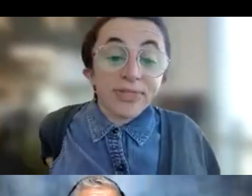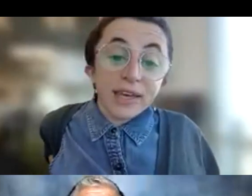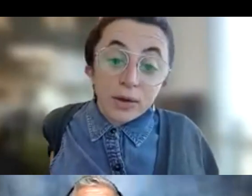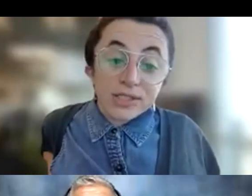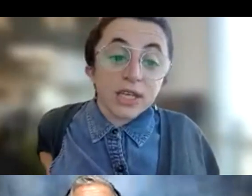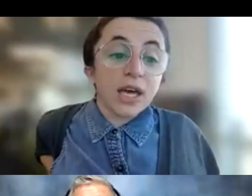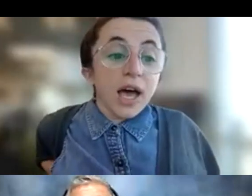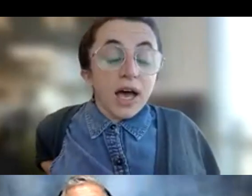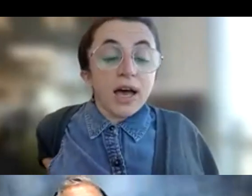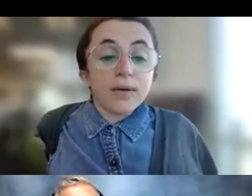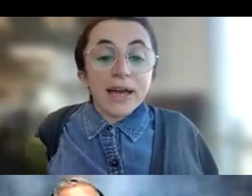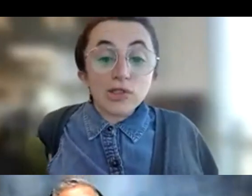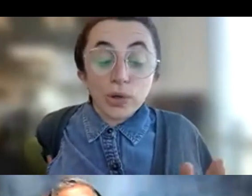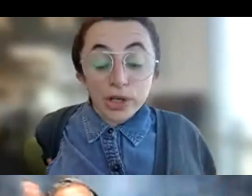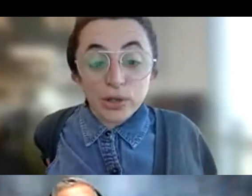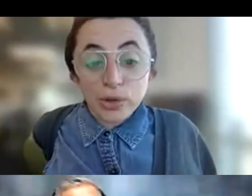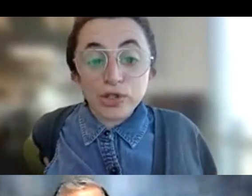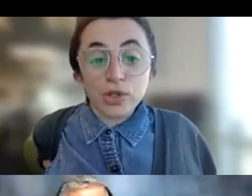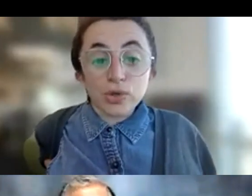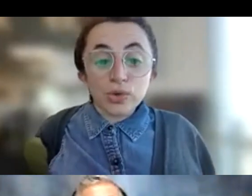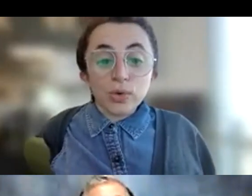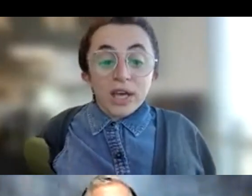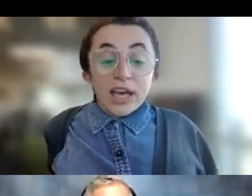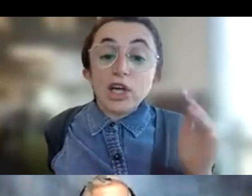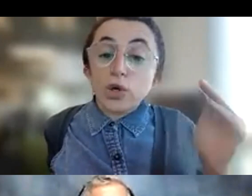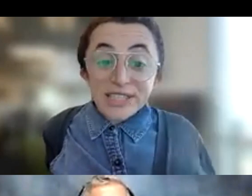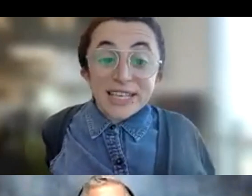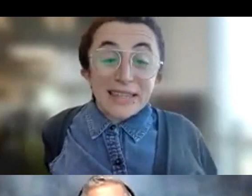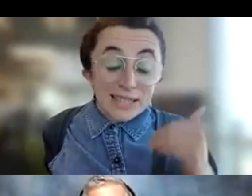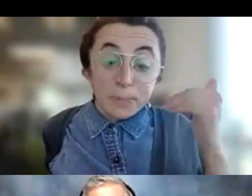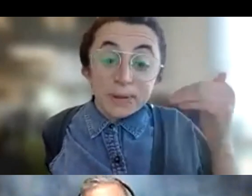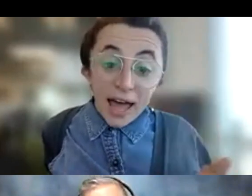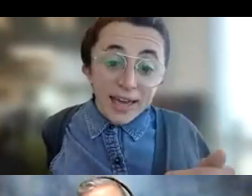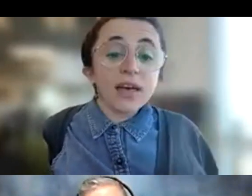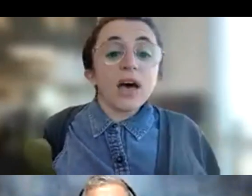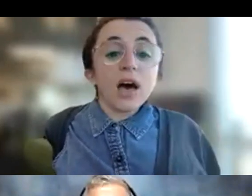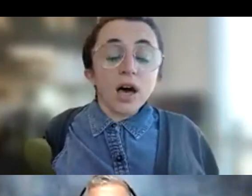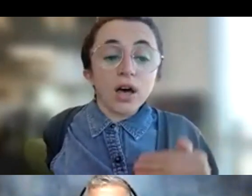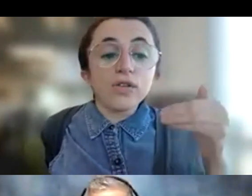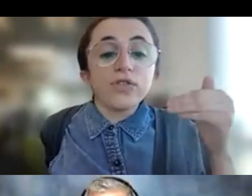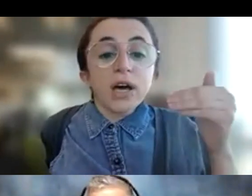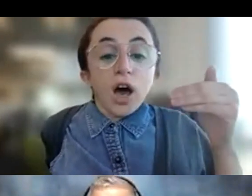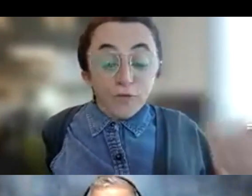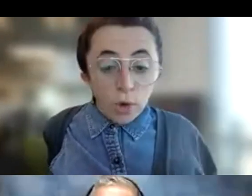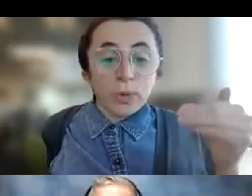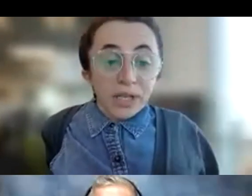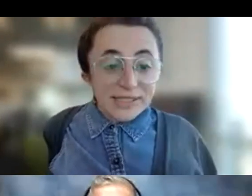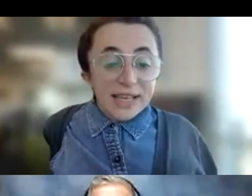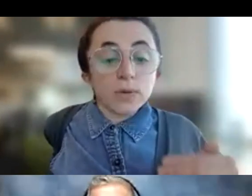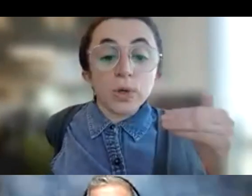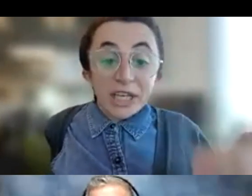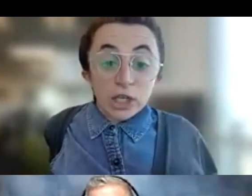see at the Kelsey as critical to increasing the supply of